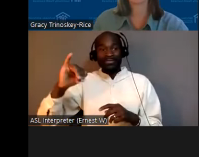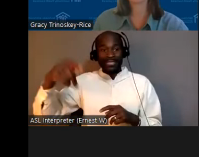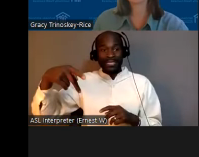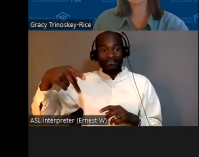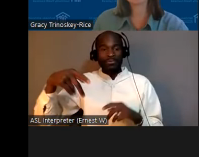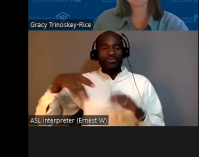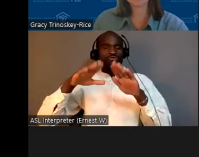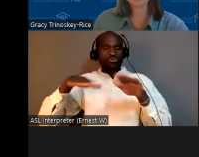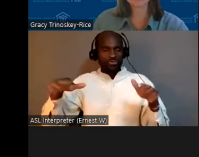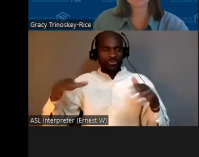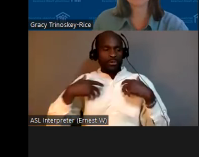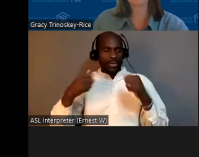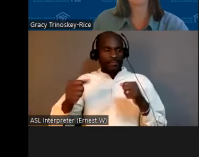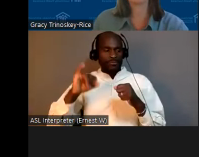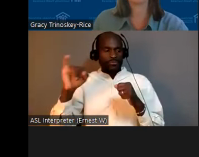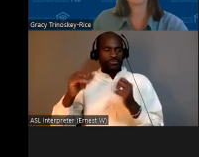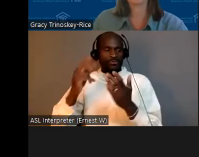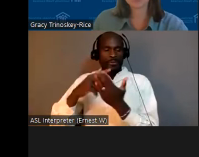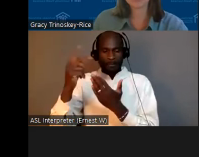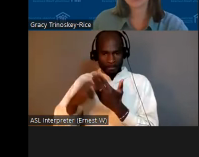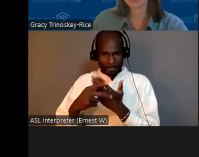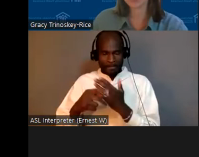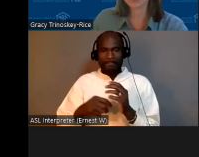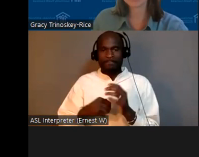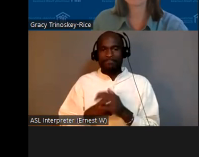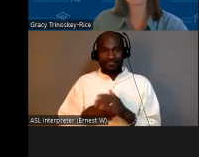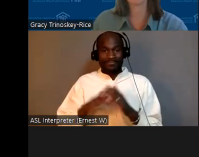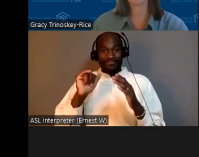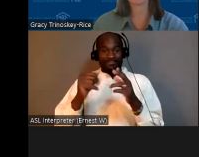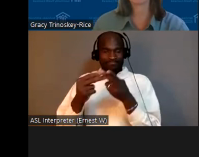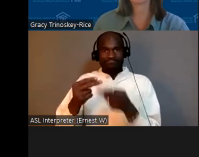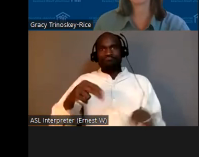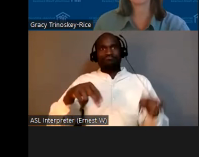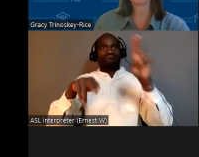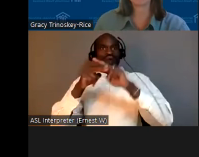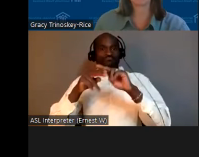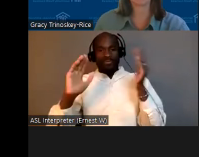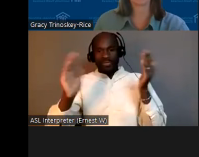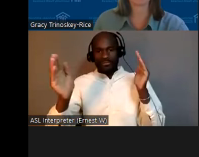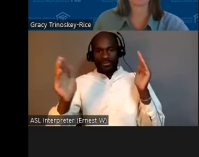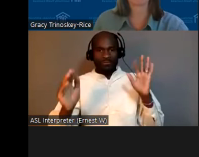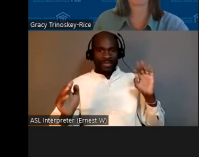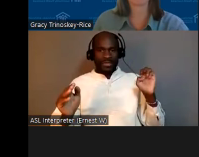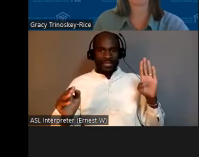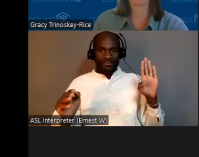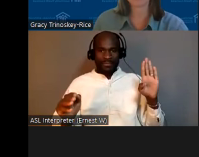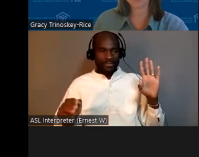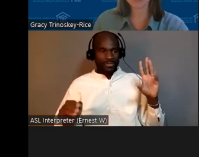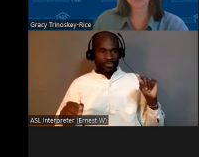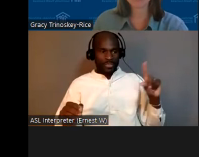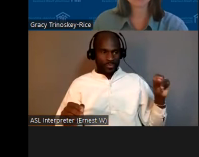which is a 33% increase from February 2020. So that 3-year span increased by